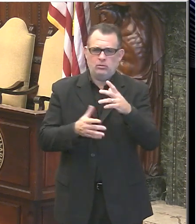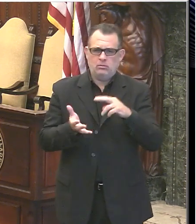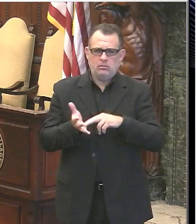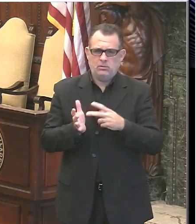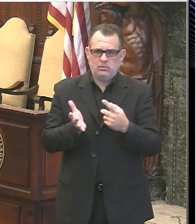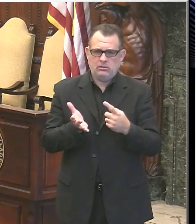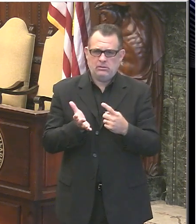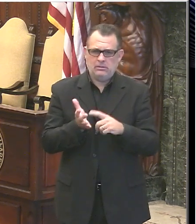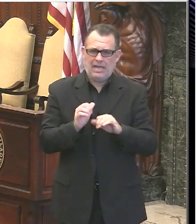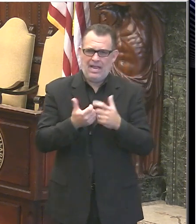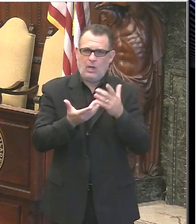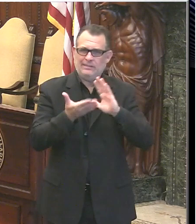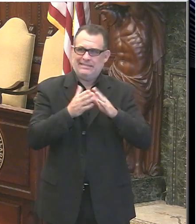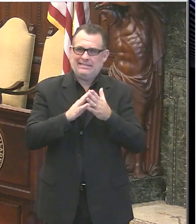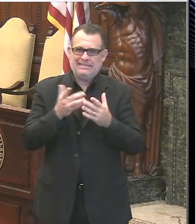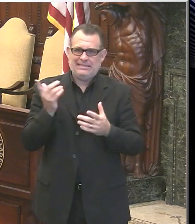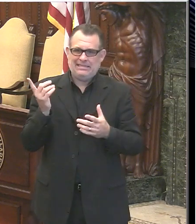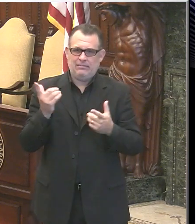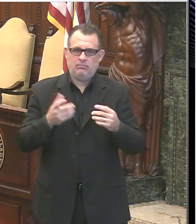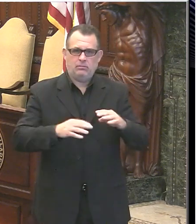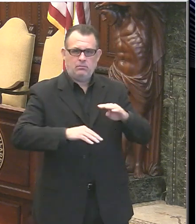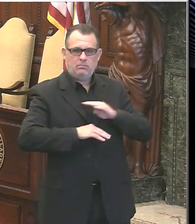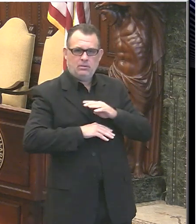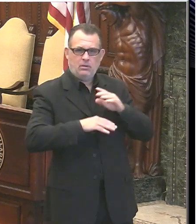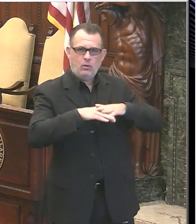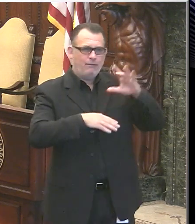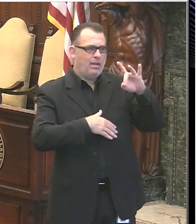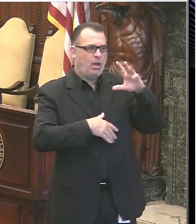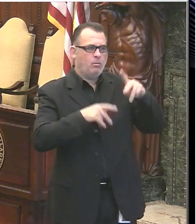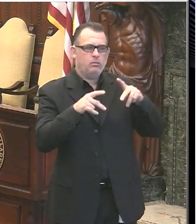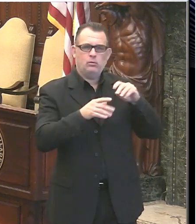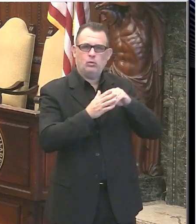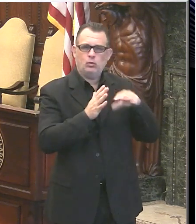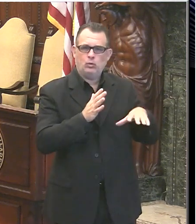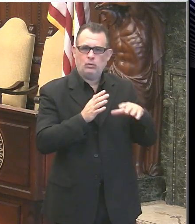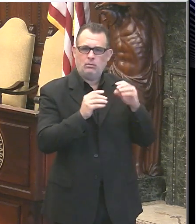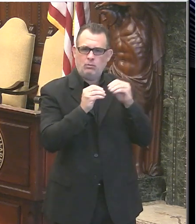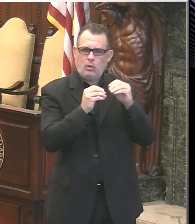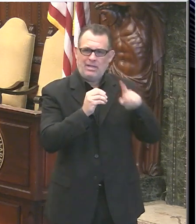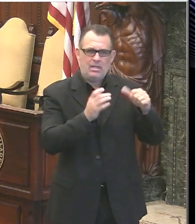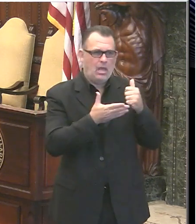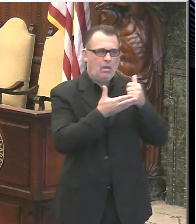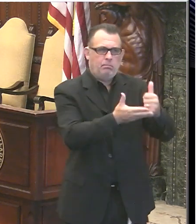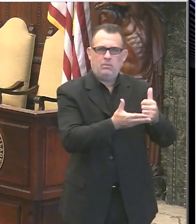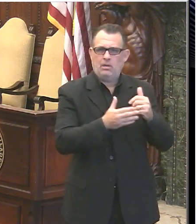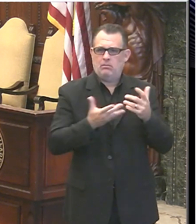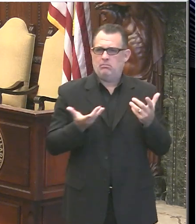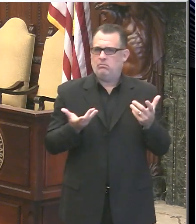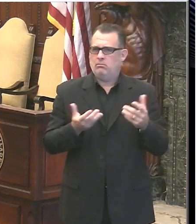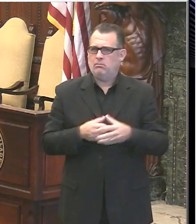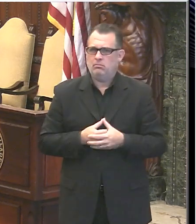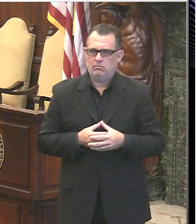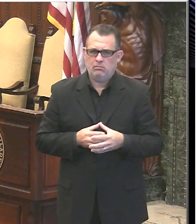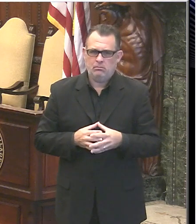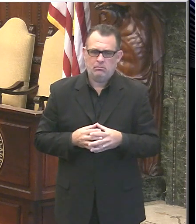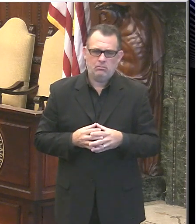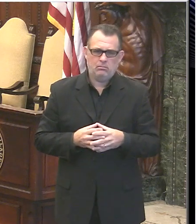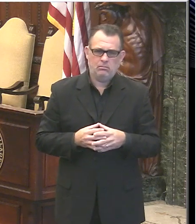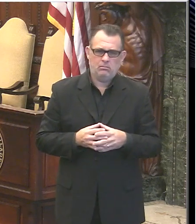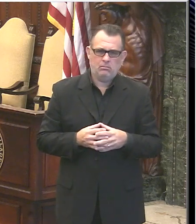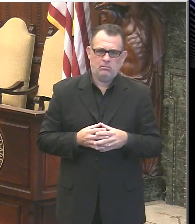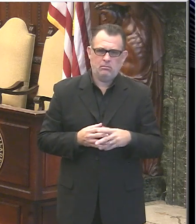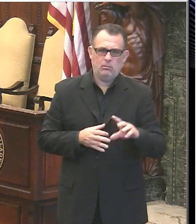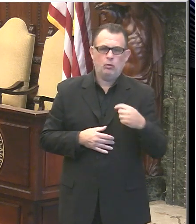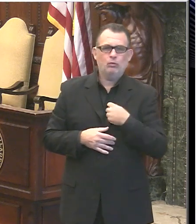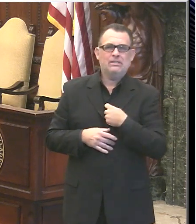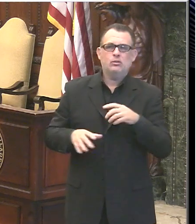than 800 people register for those slots? So as I'll start backwards, Jack, which is we're doing a